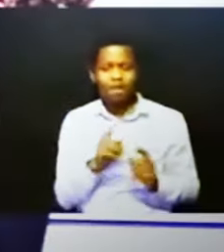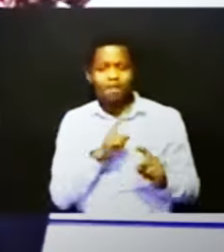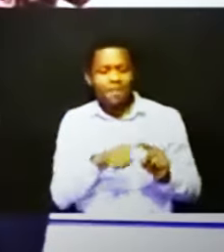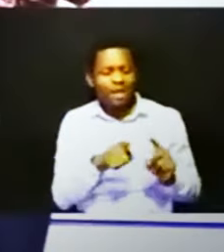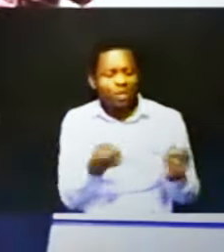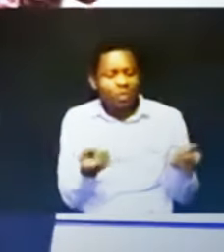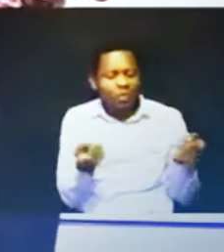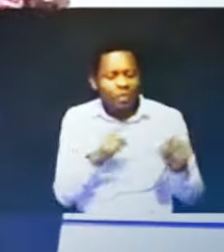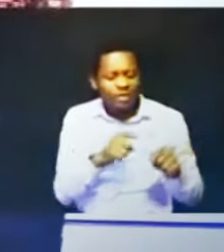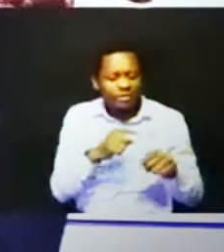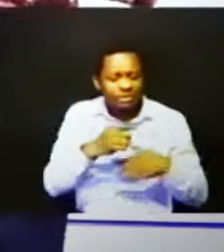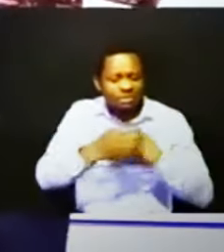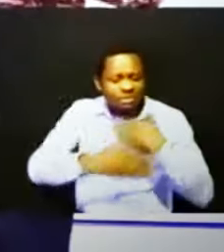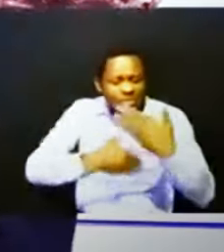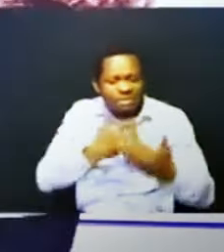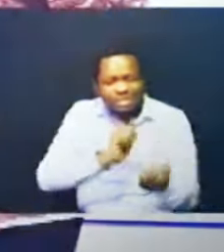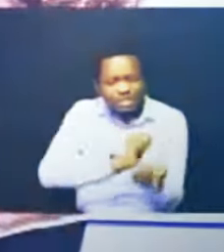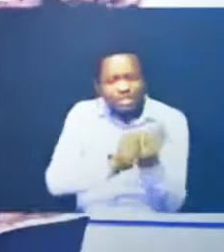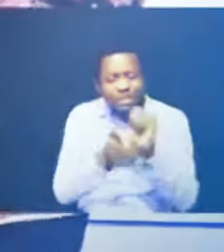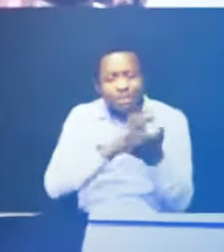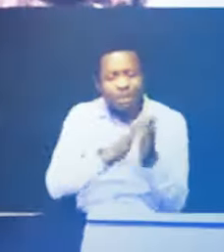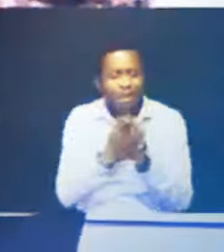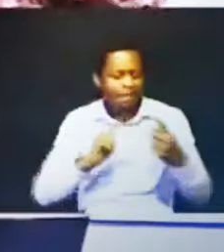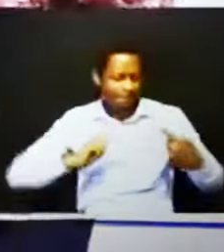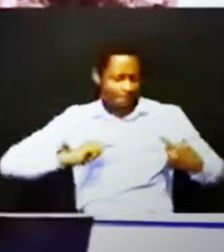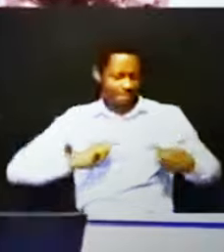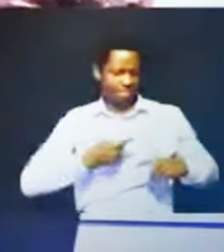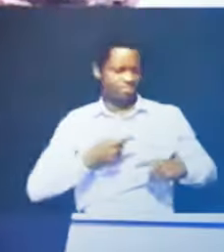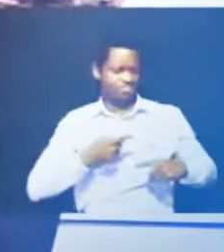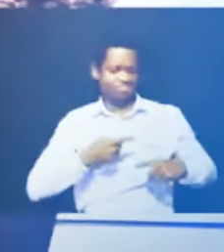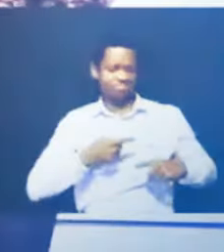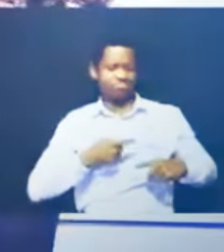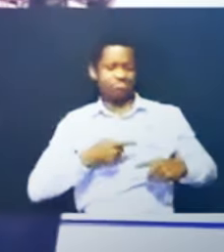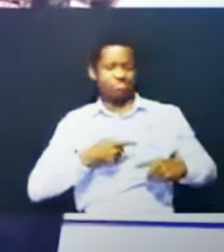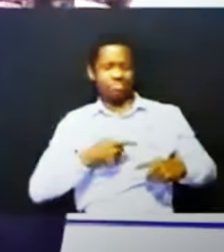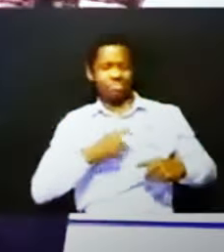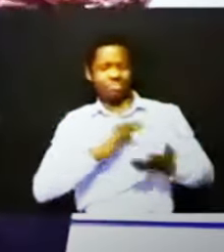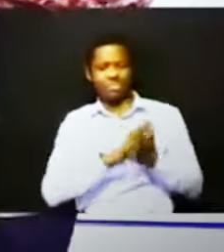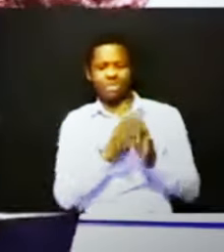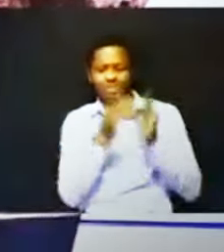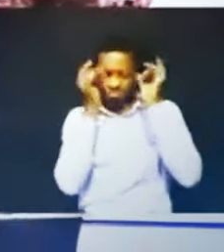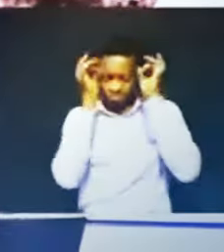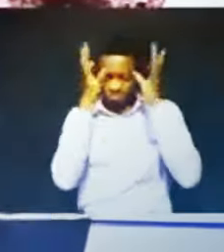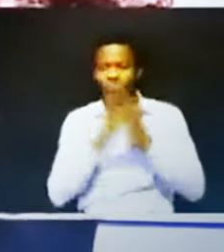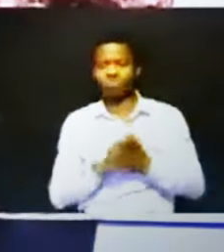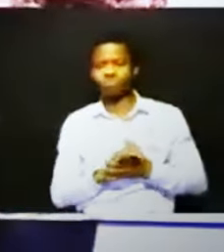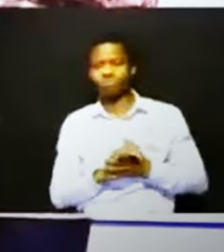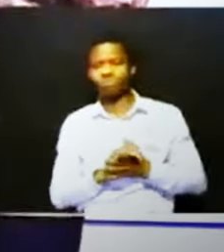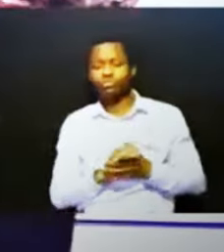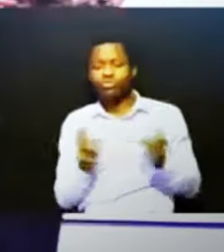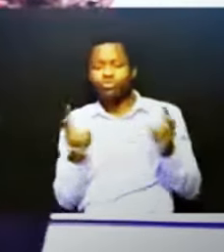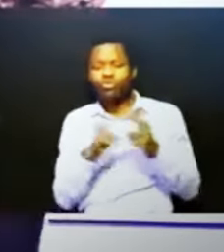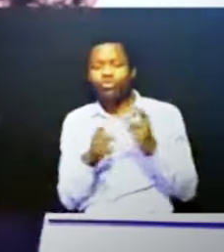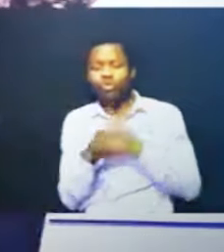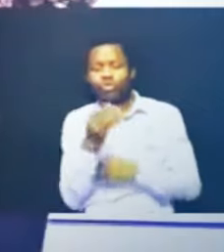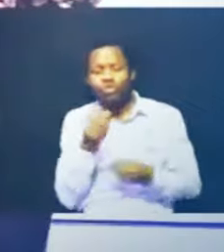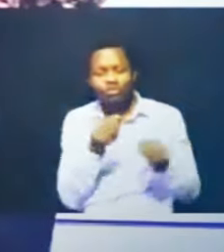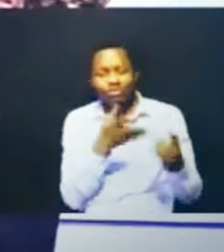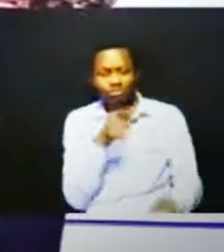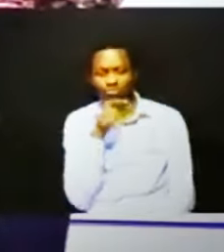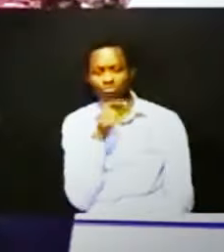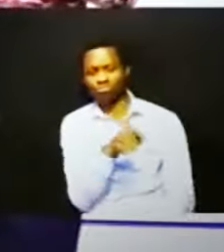turns into bitterness, it can be very dangerous. So God gave him the